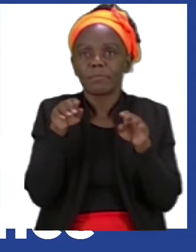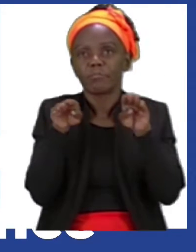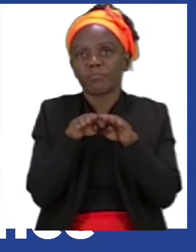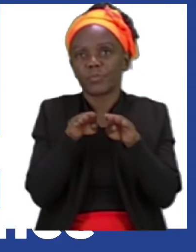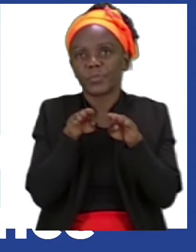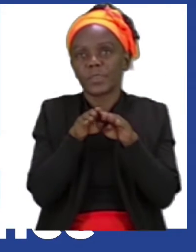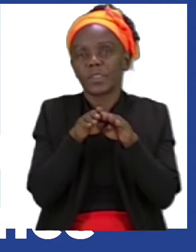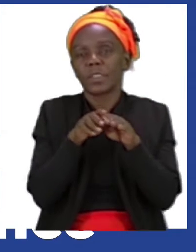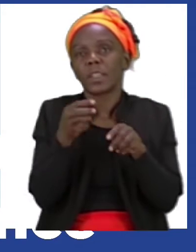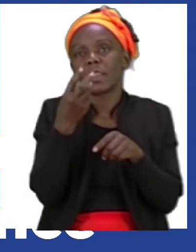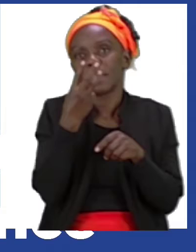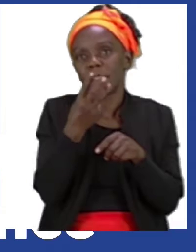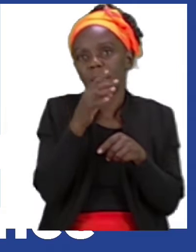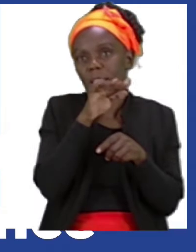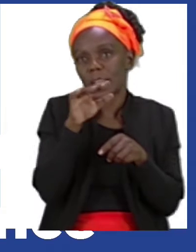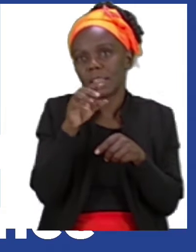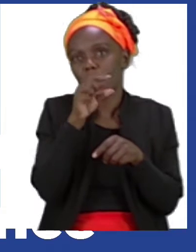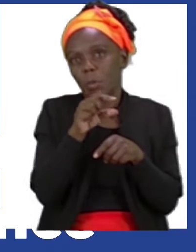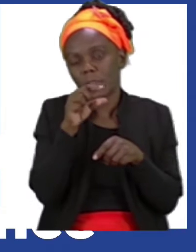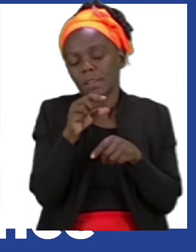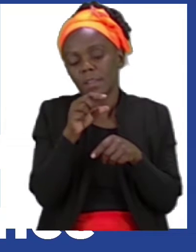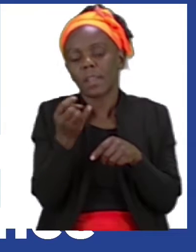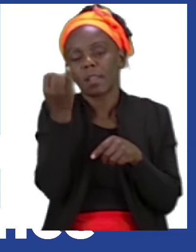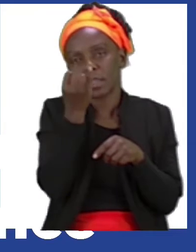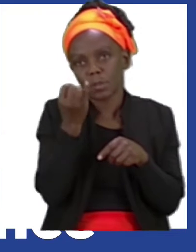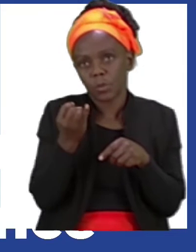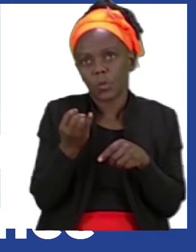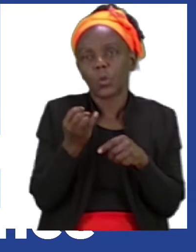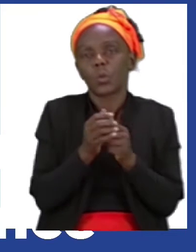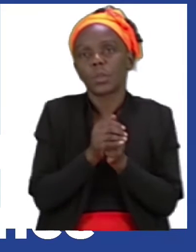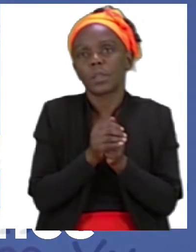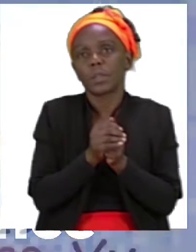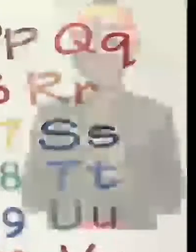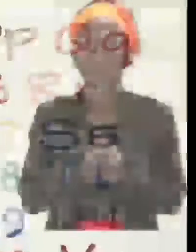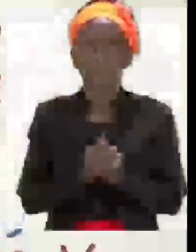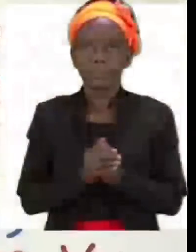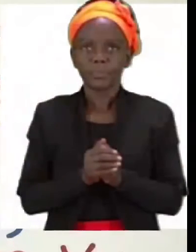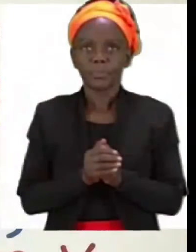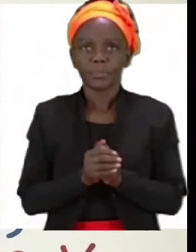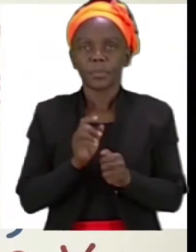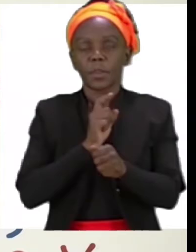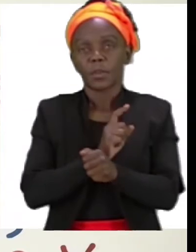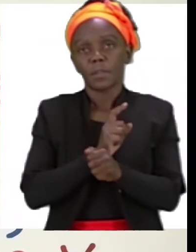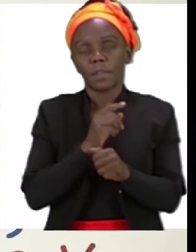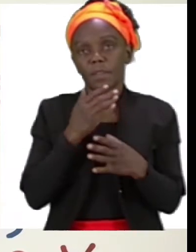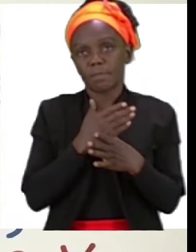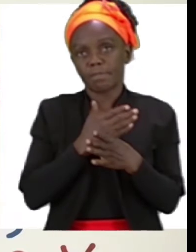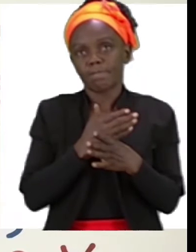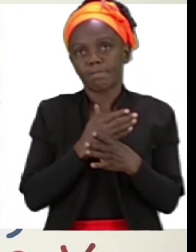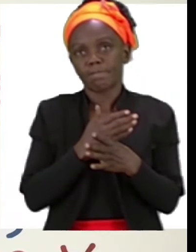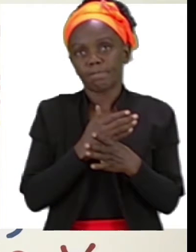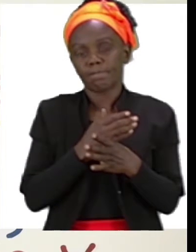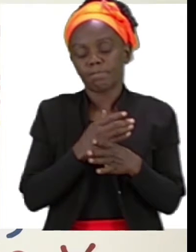sentence construction and 3-letter words plus drawing. For our first exercise